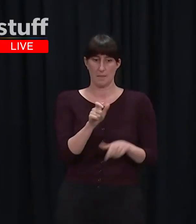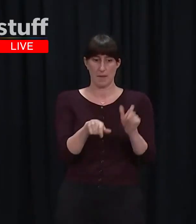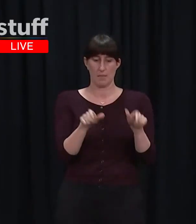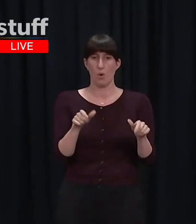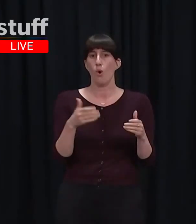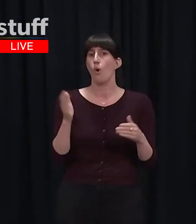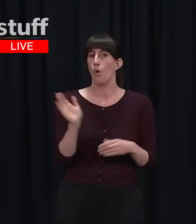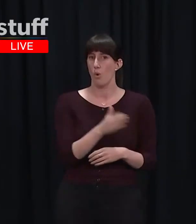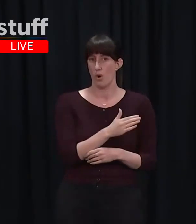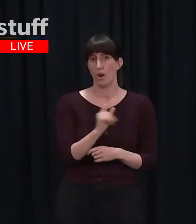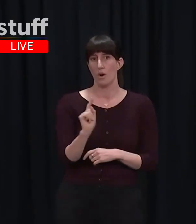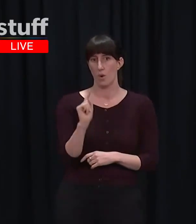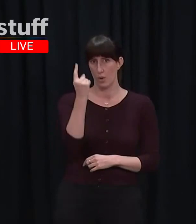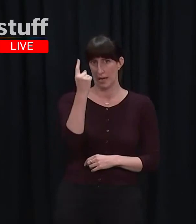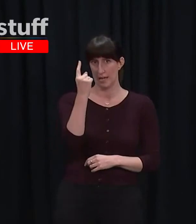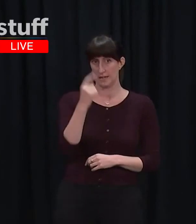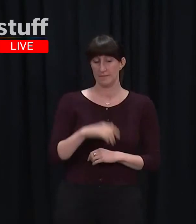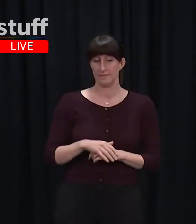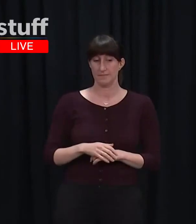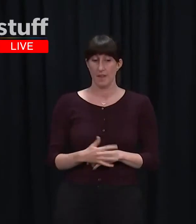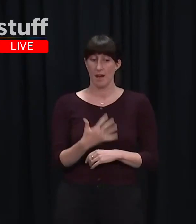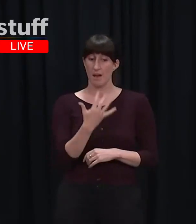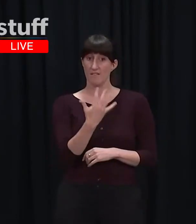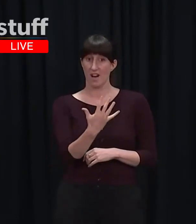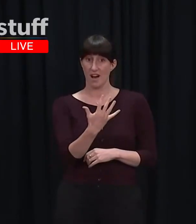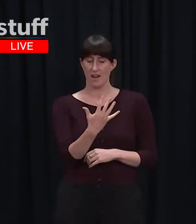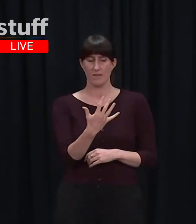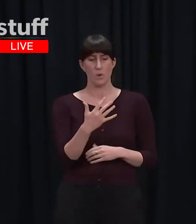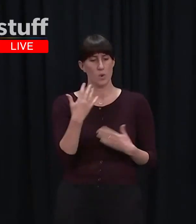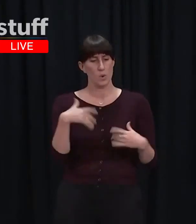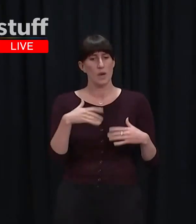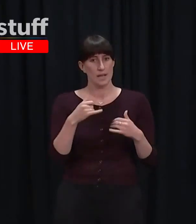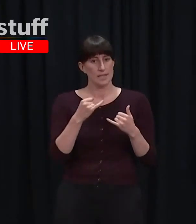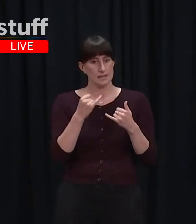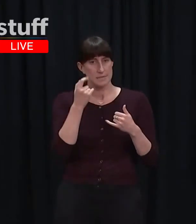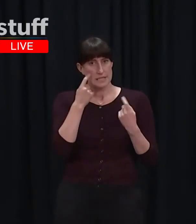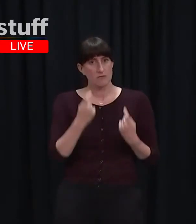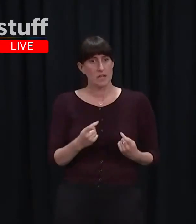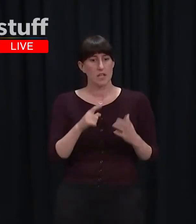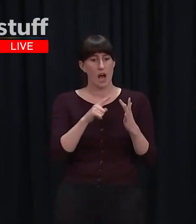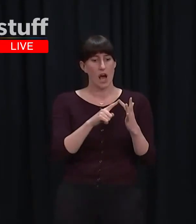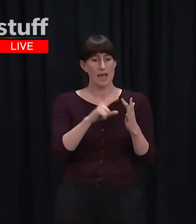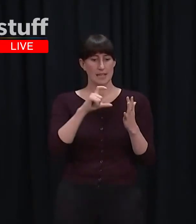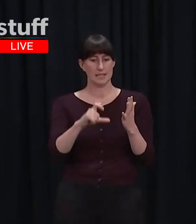in the Auckland region, and 5 of those are in ICU or in a high dependency unit.